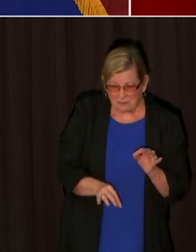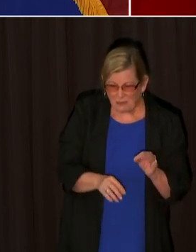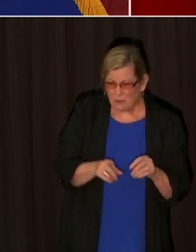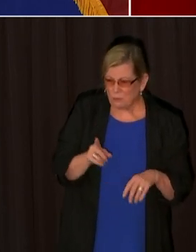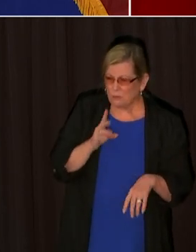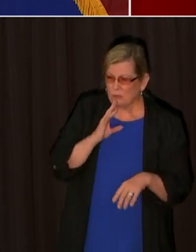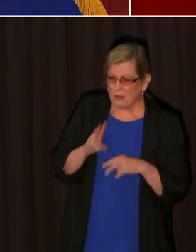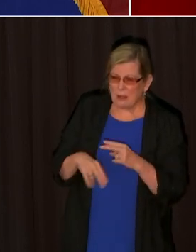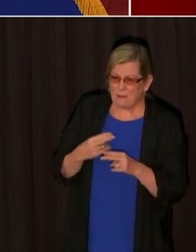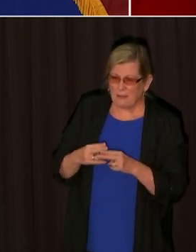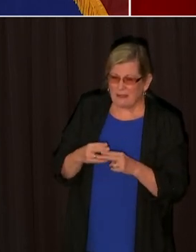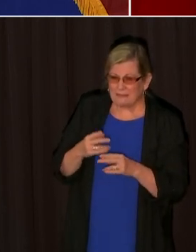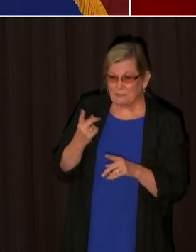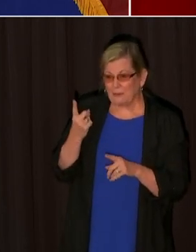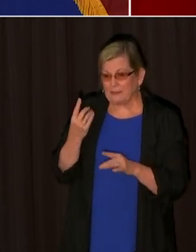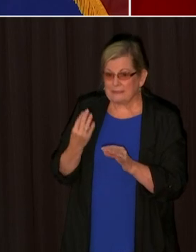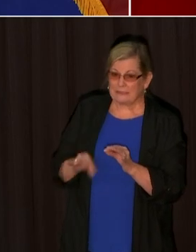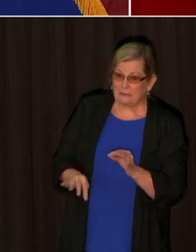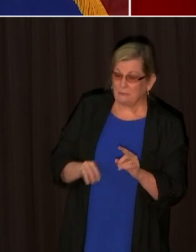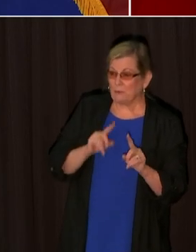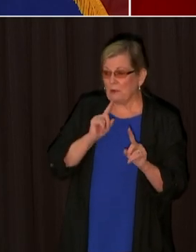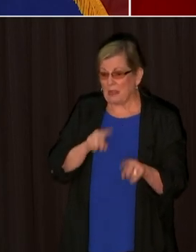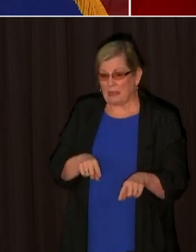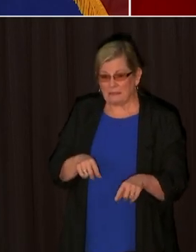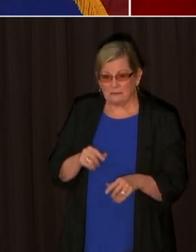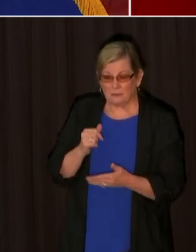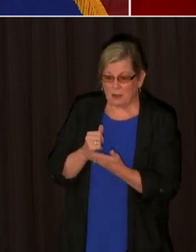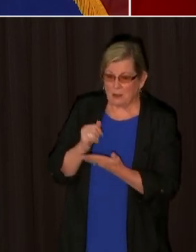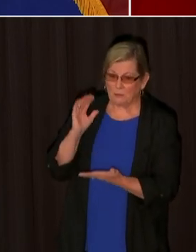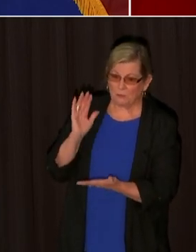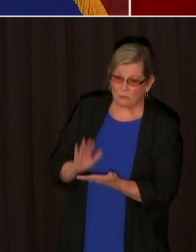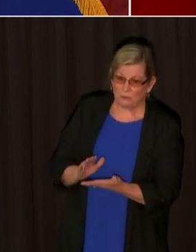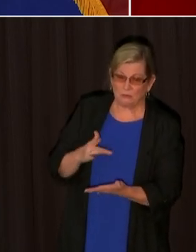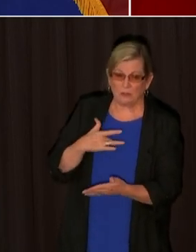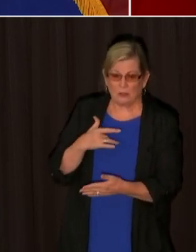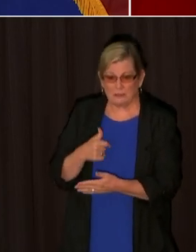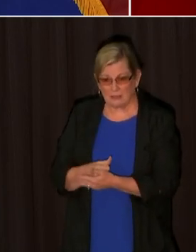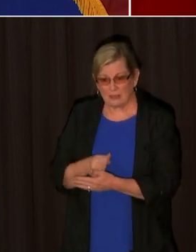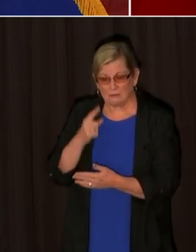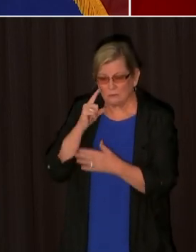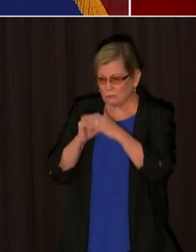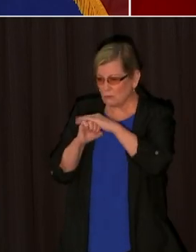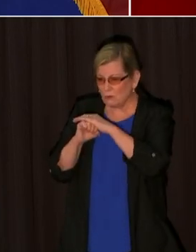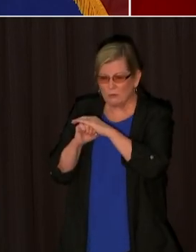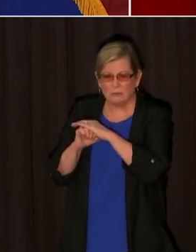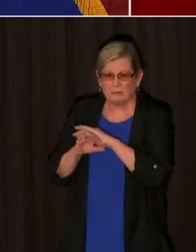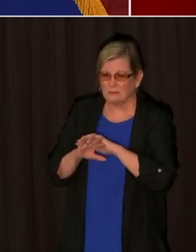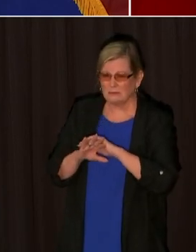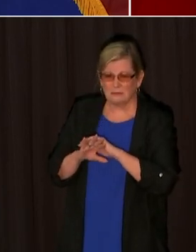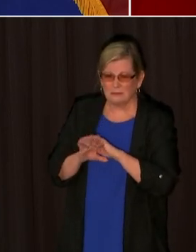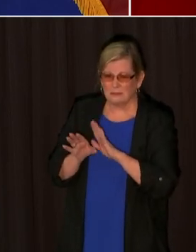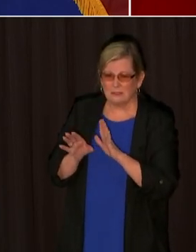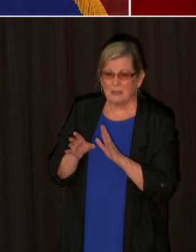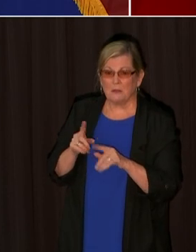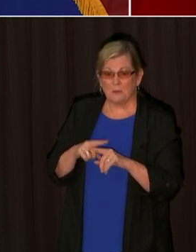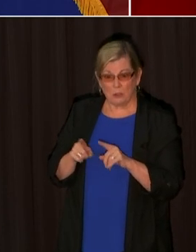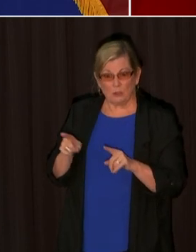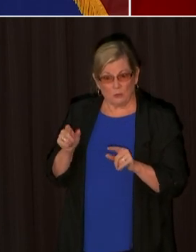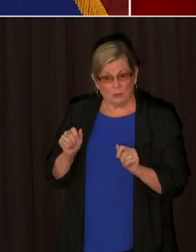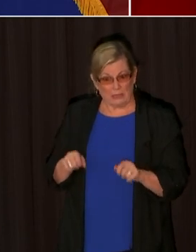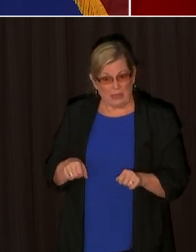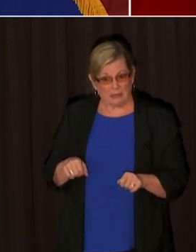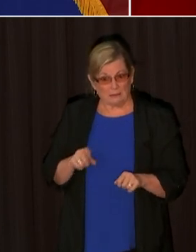cutter mechanism to help decrease those risks of strokes, heart attacks. You can play a role in being more active,